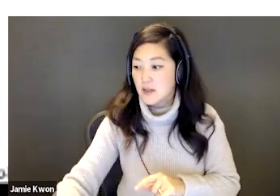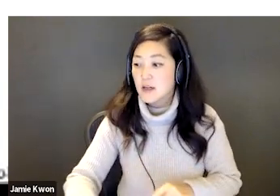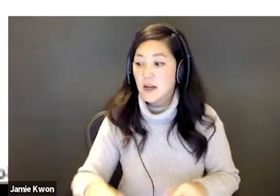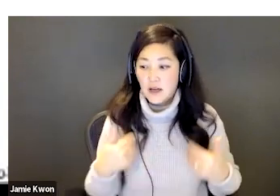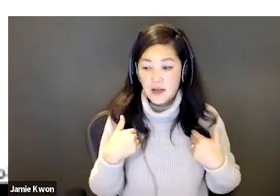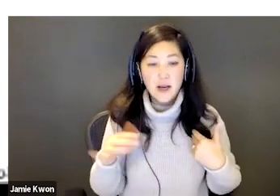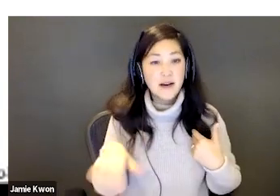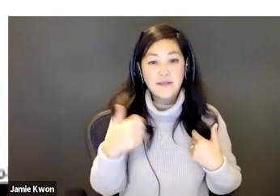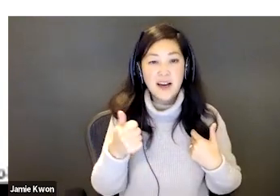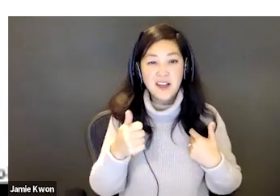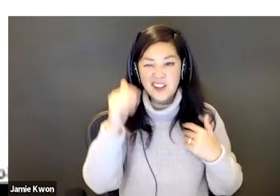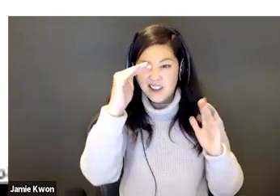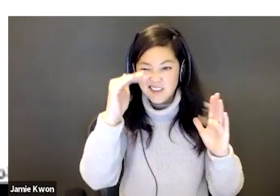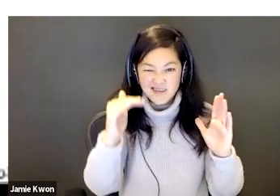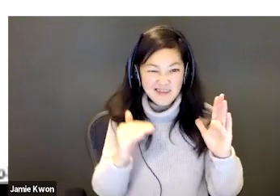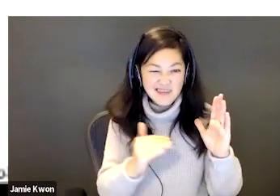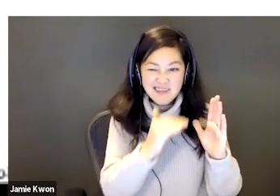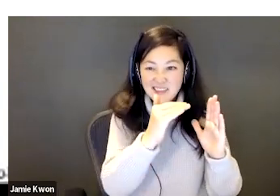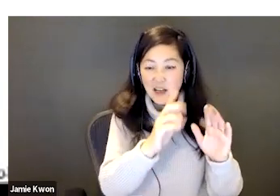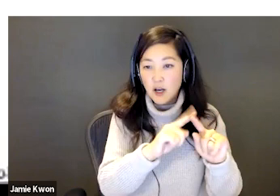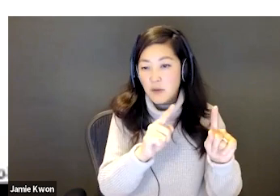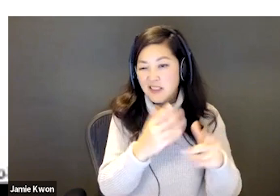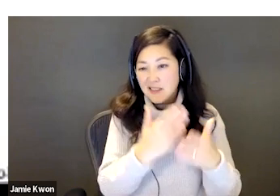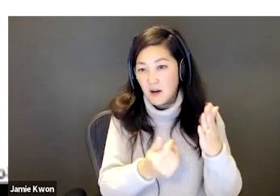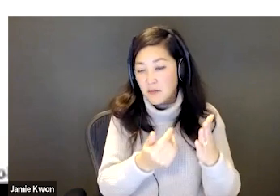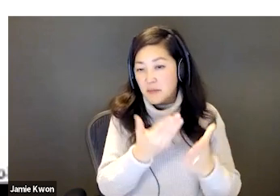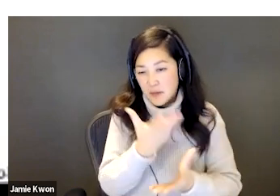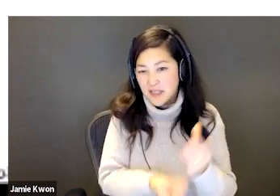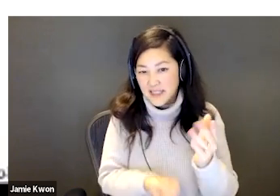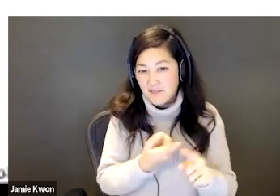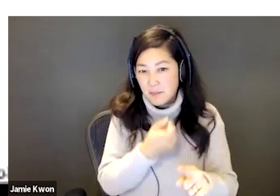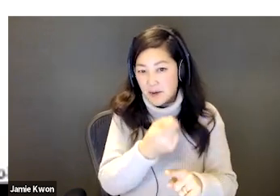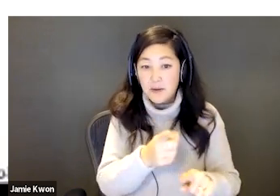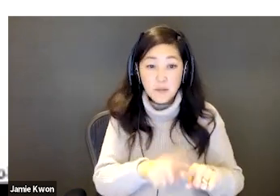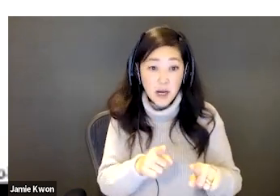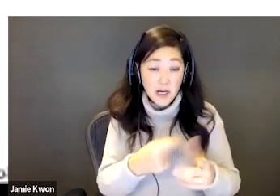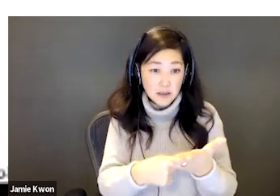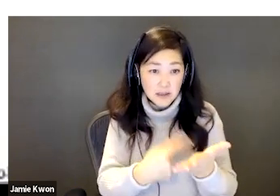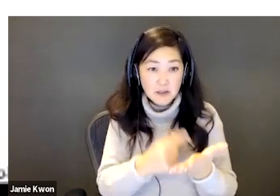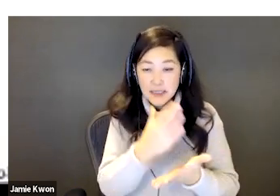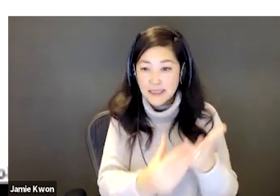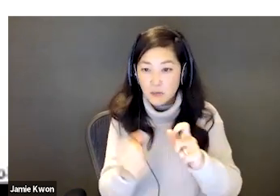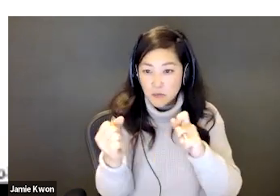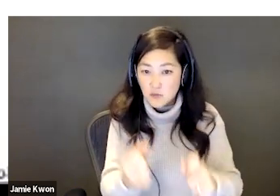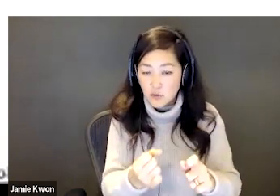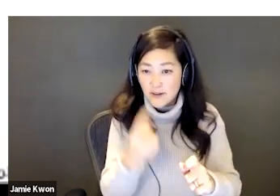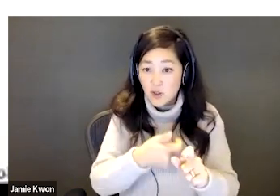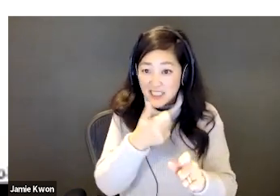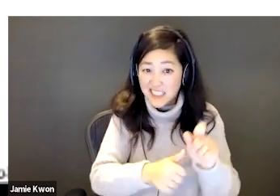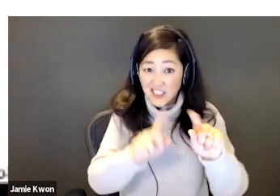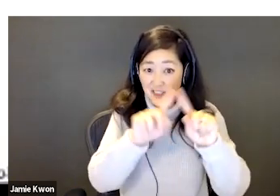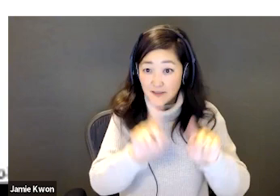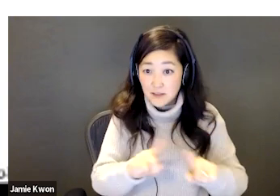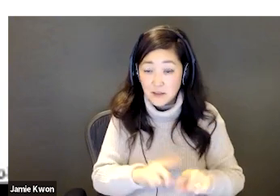not listed, and these are some strengths about these types of differences. I also have